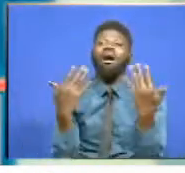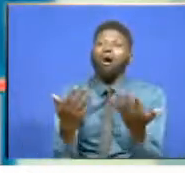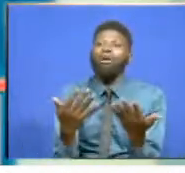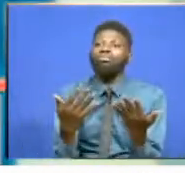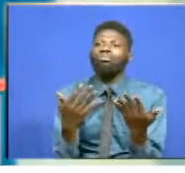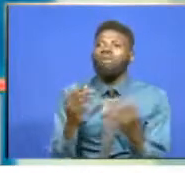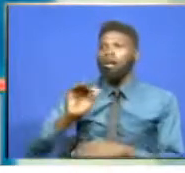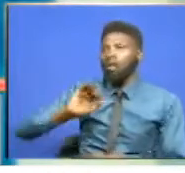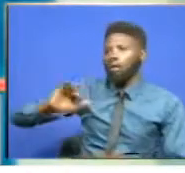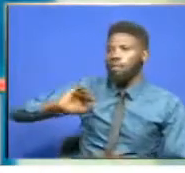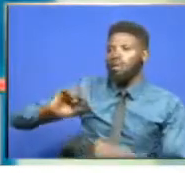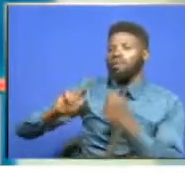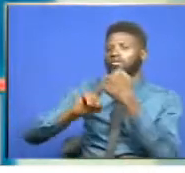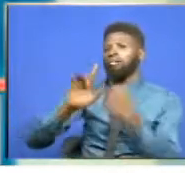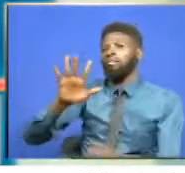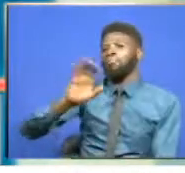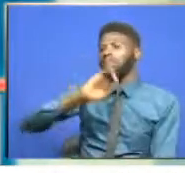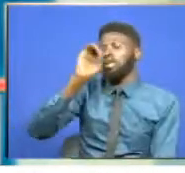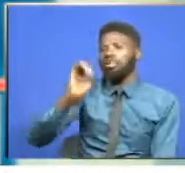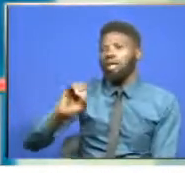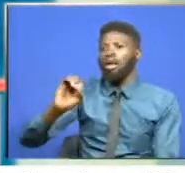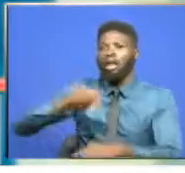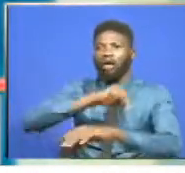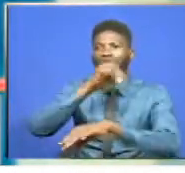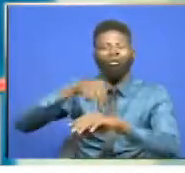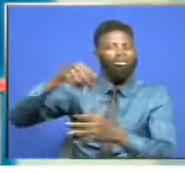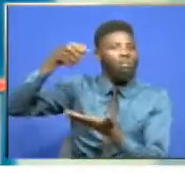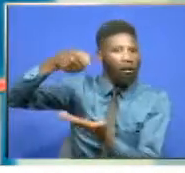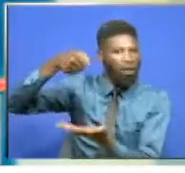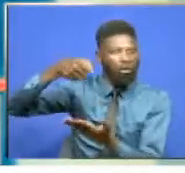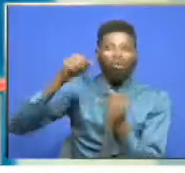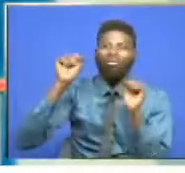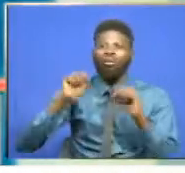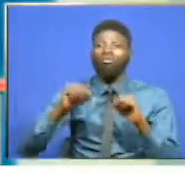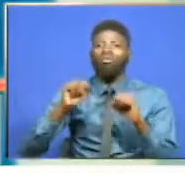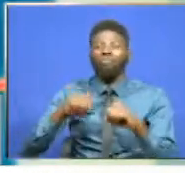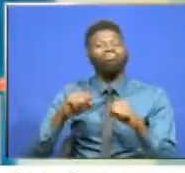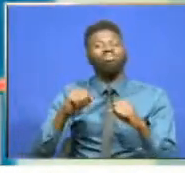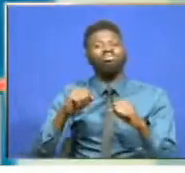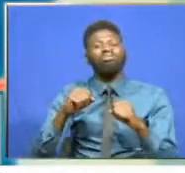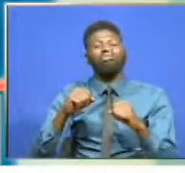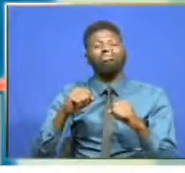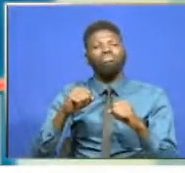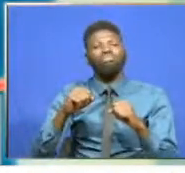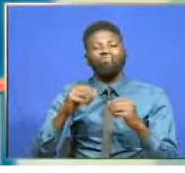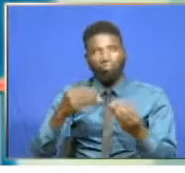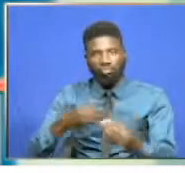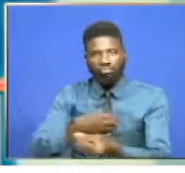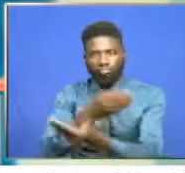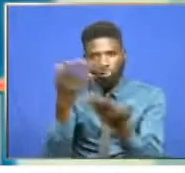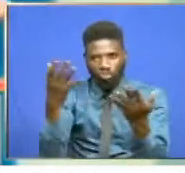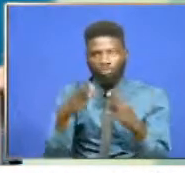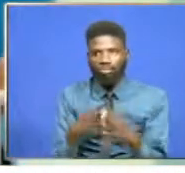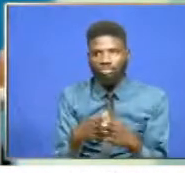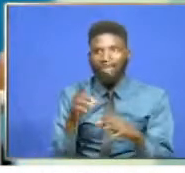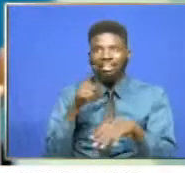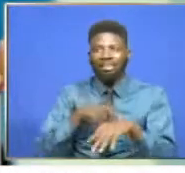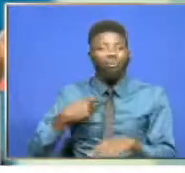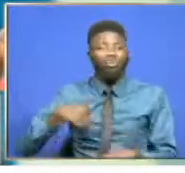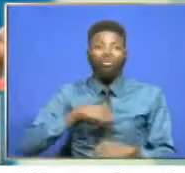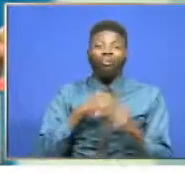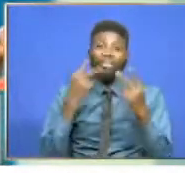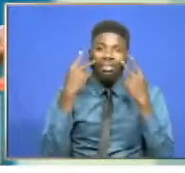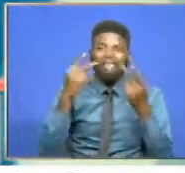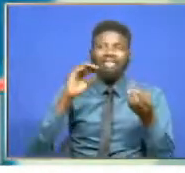remaining 65% of national budget is going to be distributed. And if we look at numbers, numbers don't